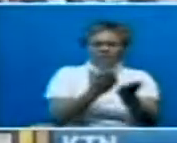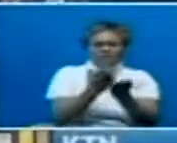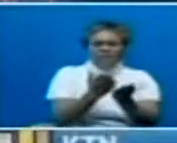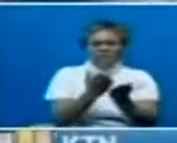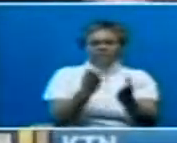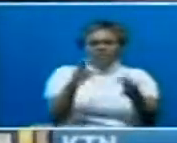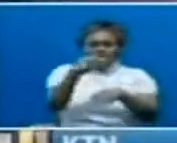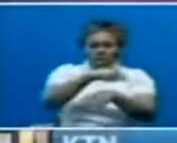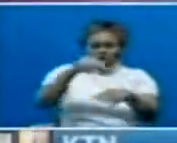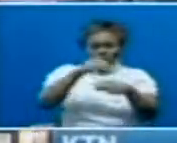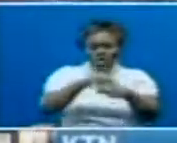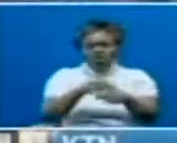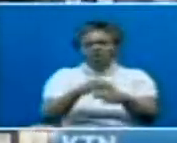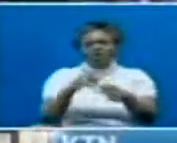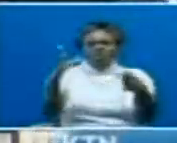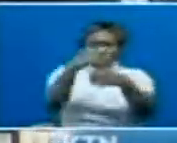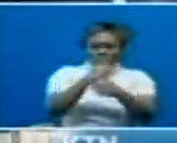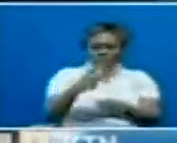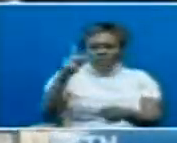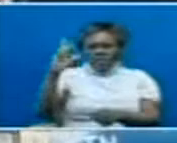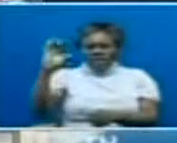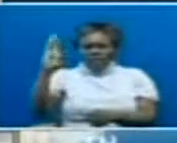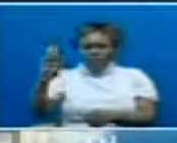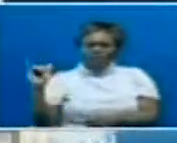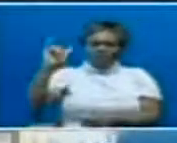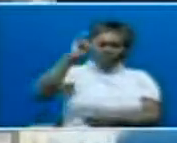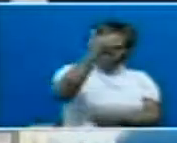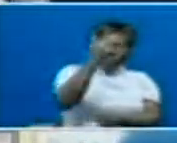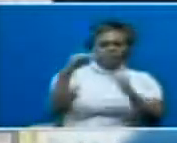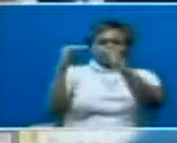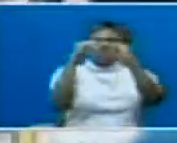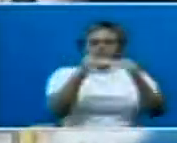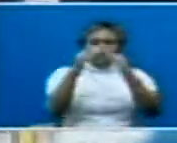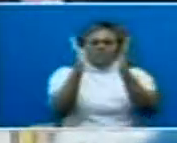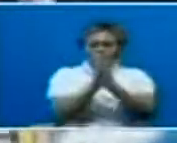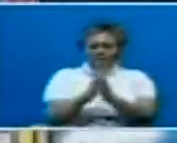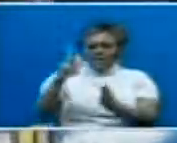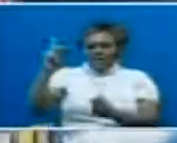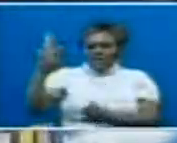firm. National Bank, Kenya Airways, KCB, Equity Bank and the Kenya Revenue